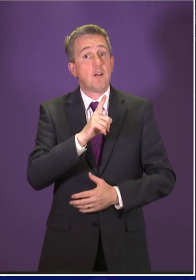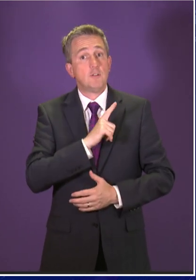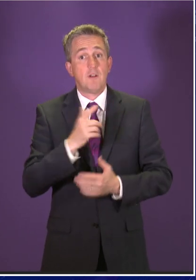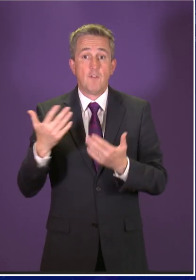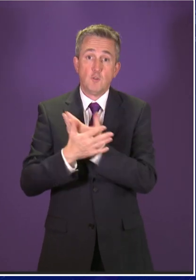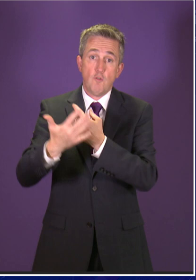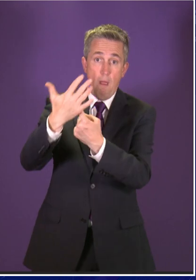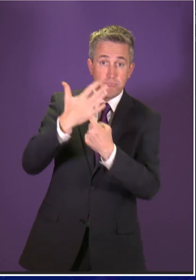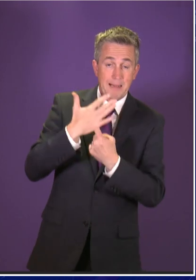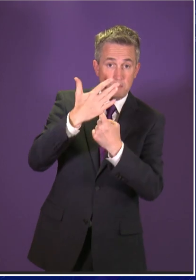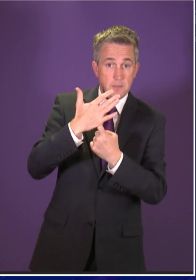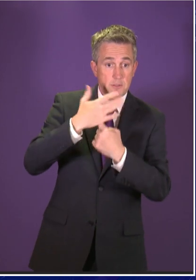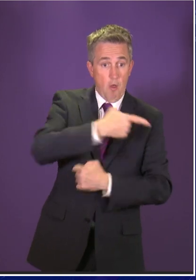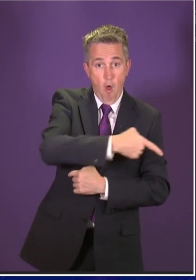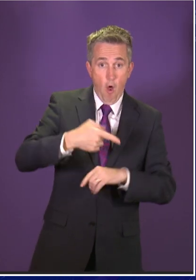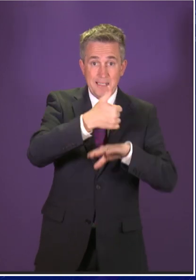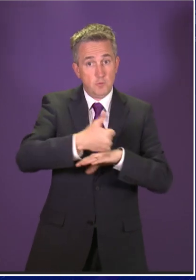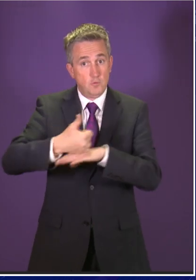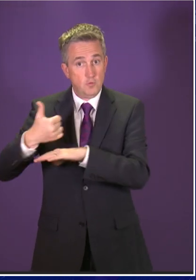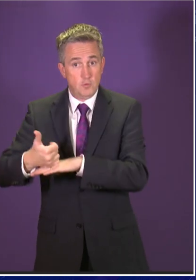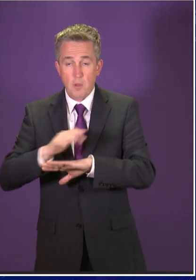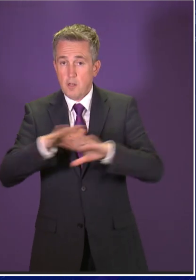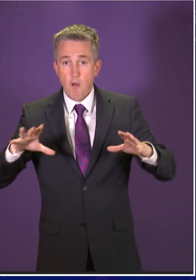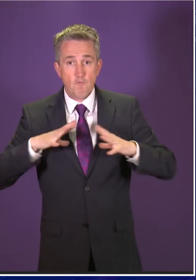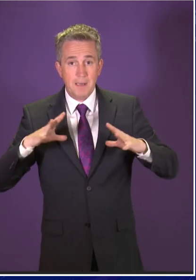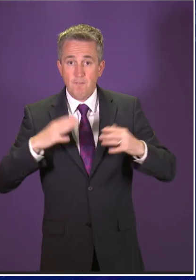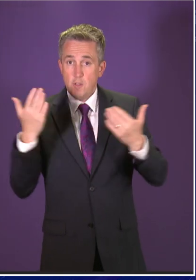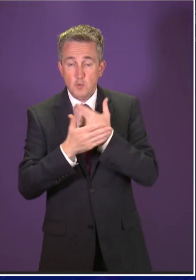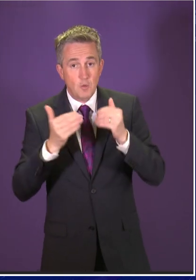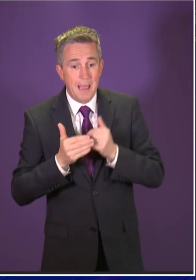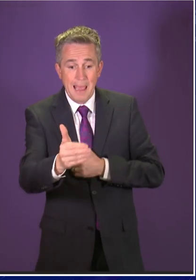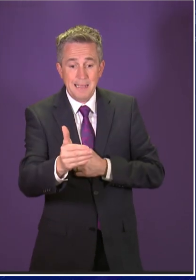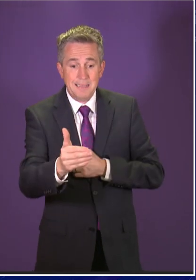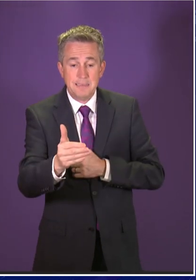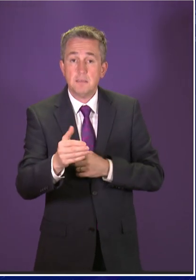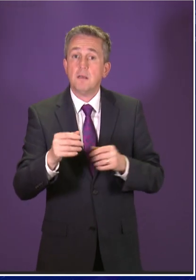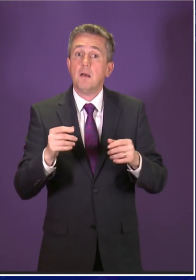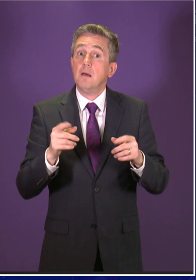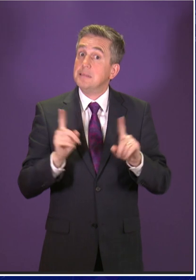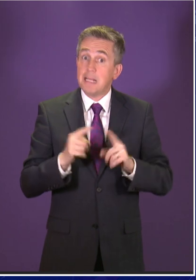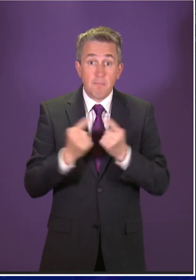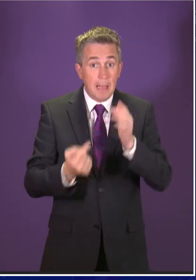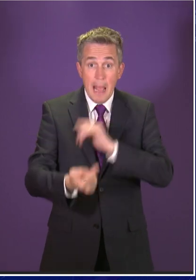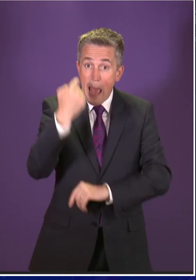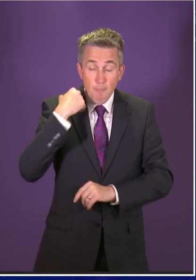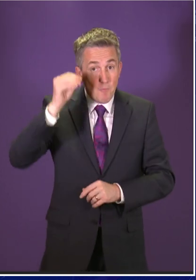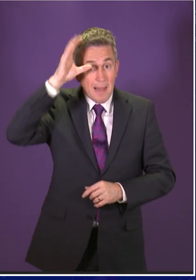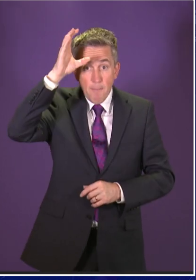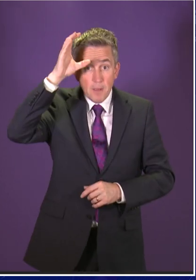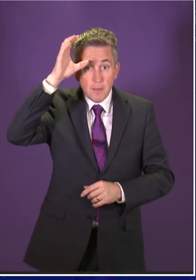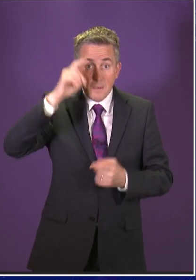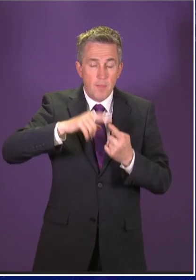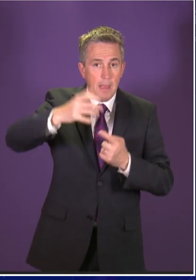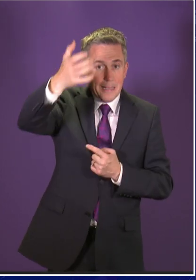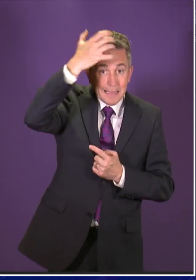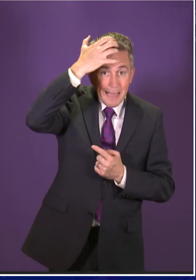revolutionary pressures which are falling on institutions that are not built for this new age. Same thing happened during the Enlightenment. The kings,